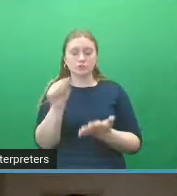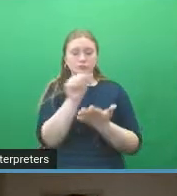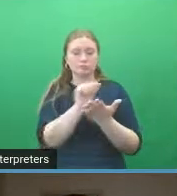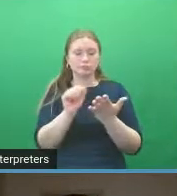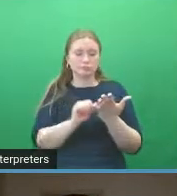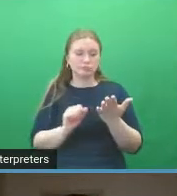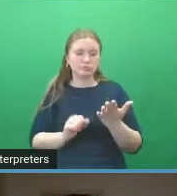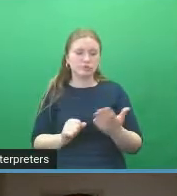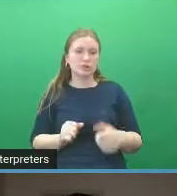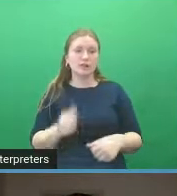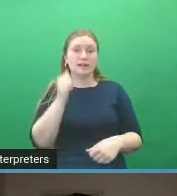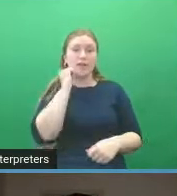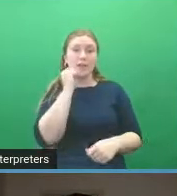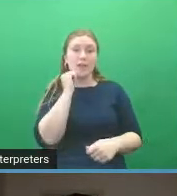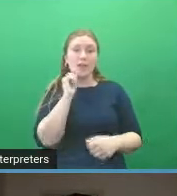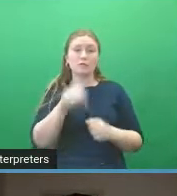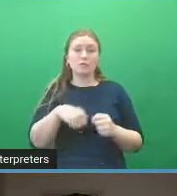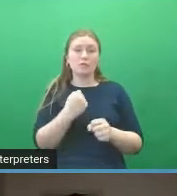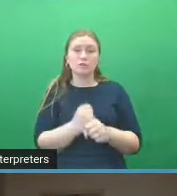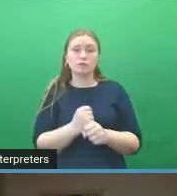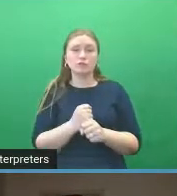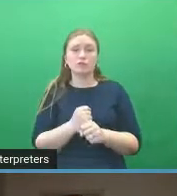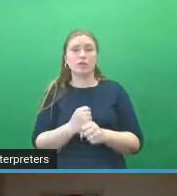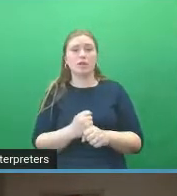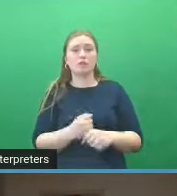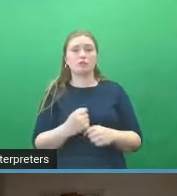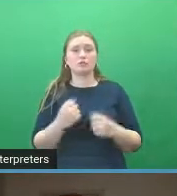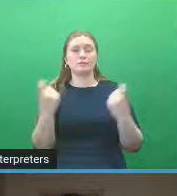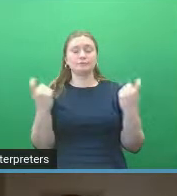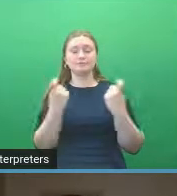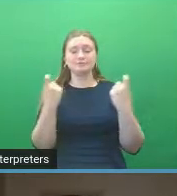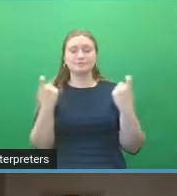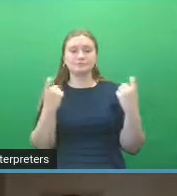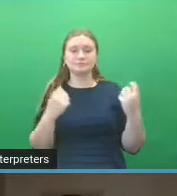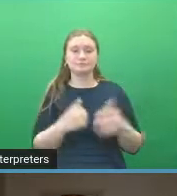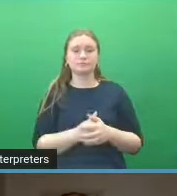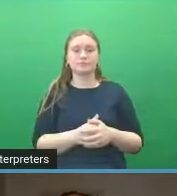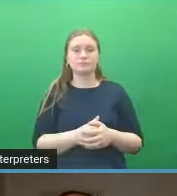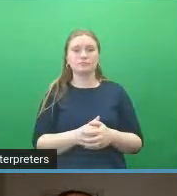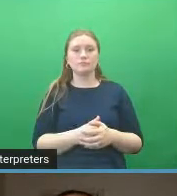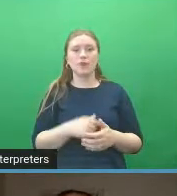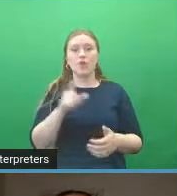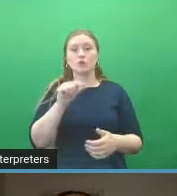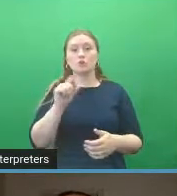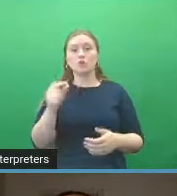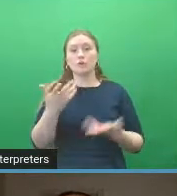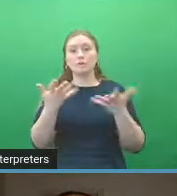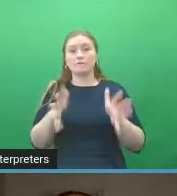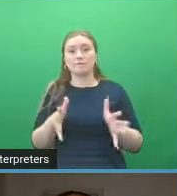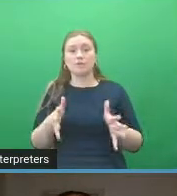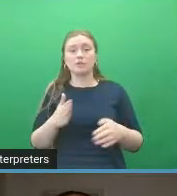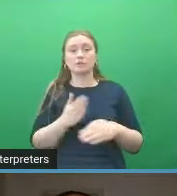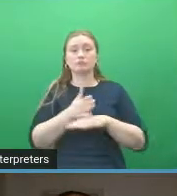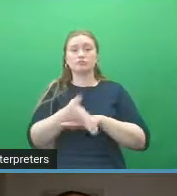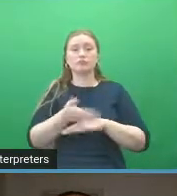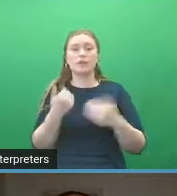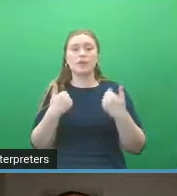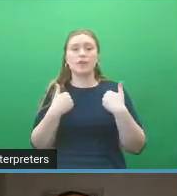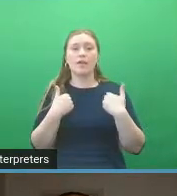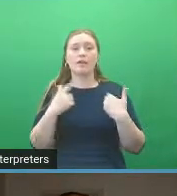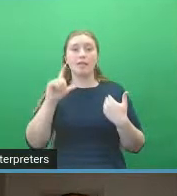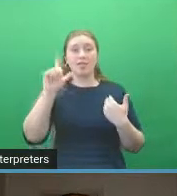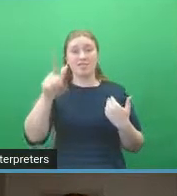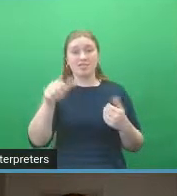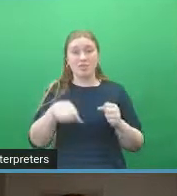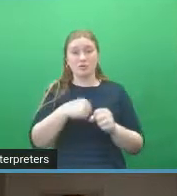yearly symposium. After a break in 2020, Caseta is going to return with a virtual fall forum later this year. So we're already